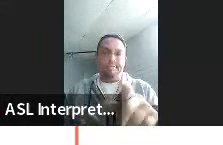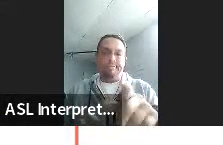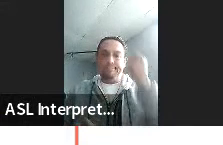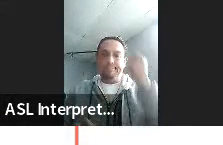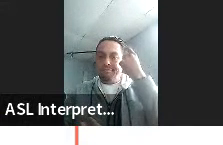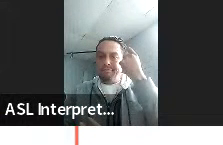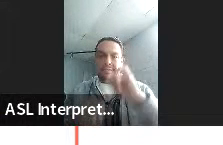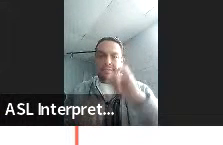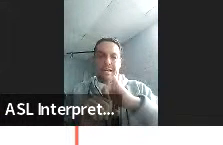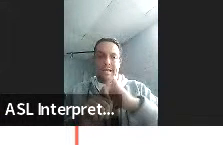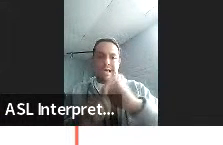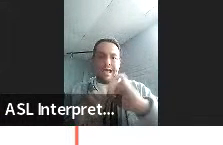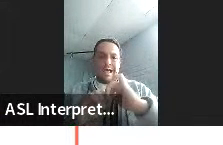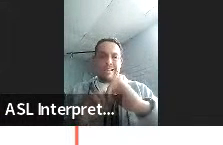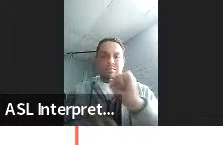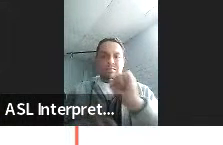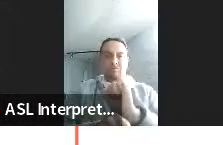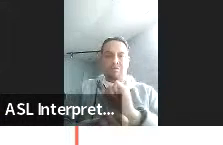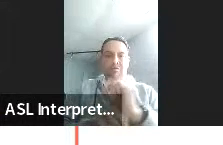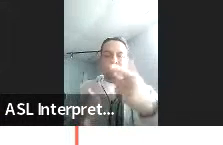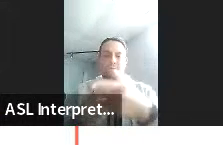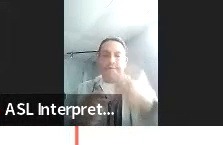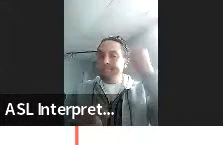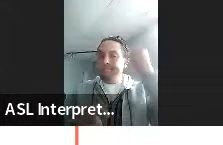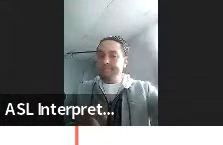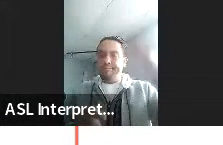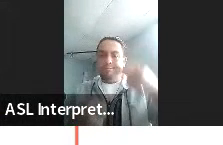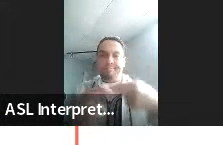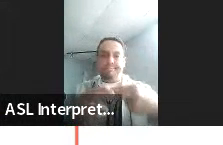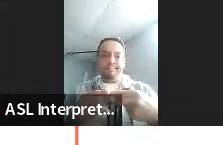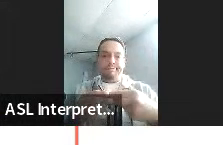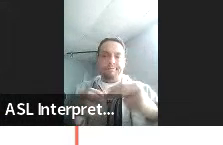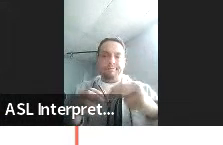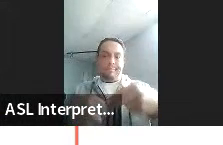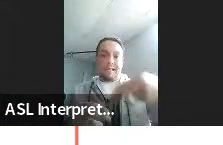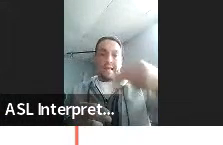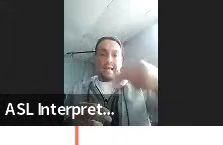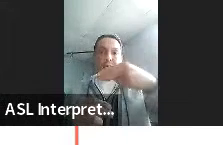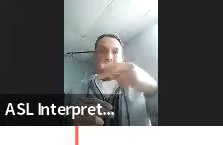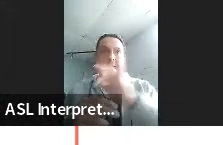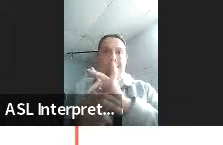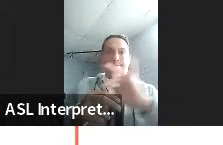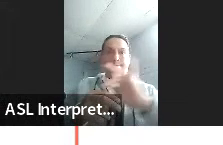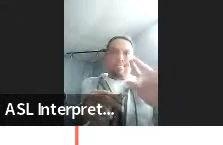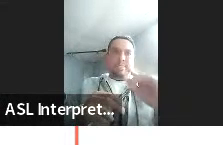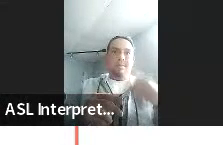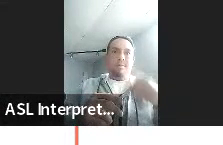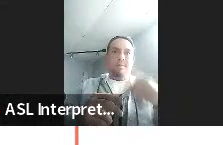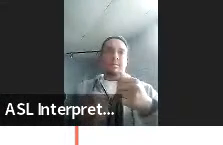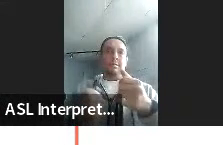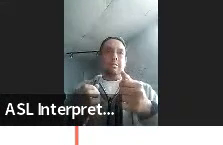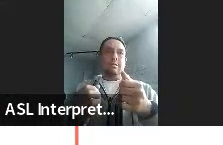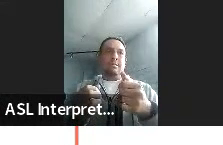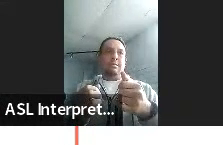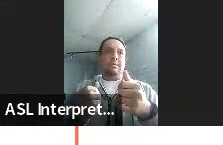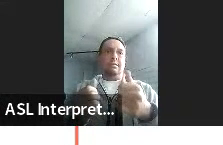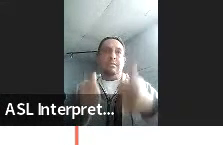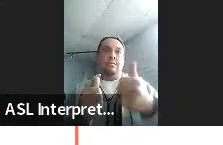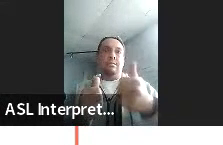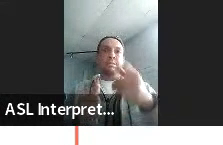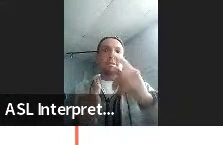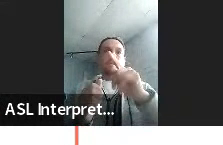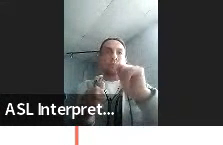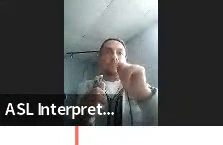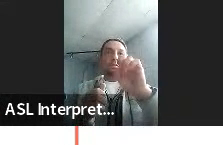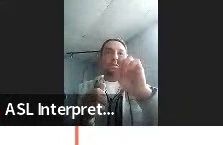can imagine, and you're highlighting one example, but of many in which are just the terms, the legal definitions